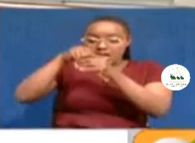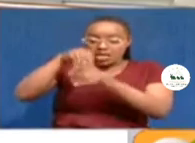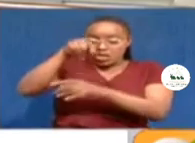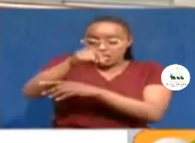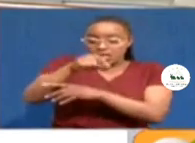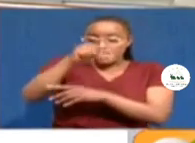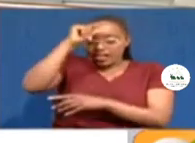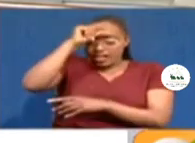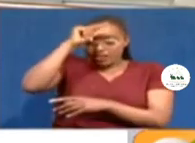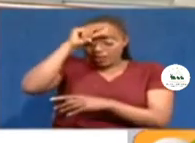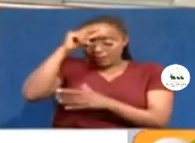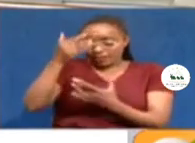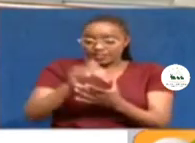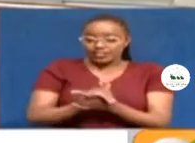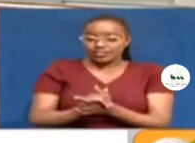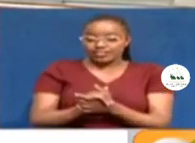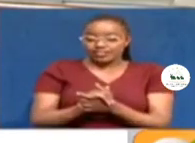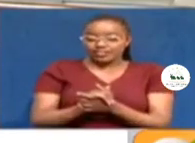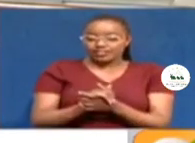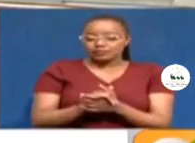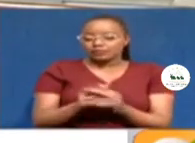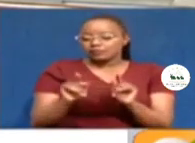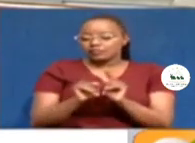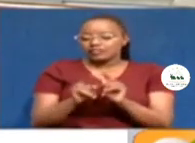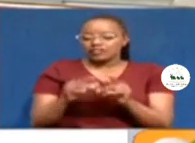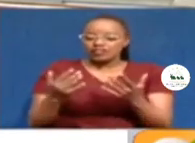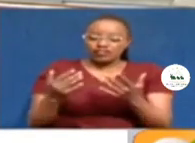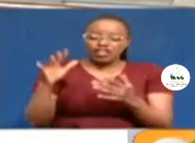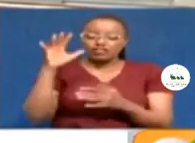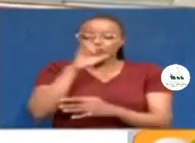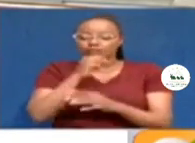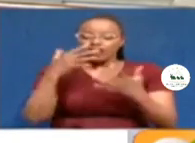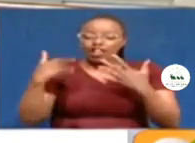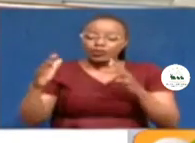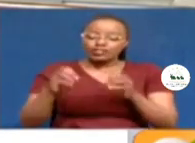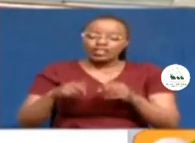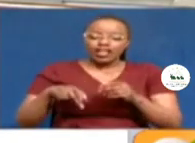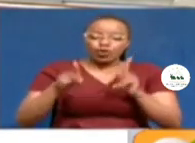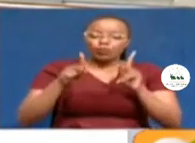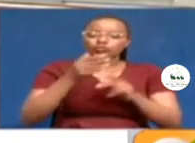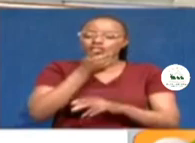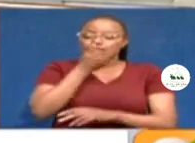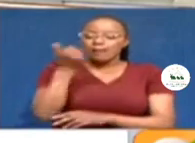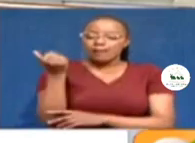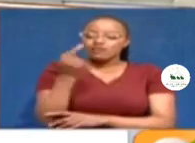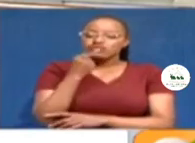inside us in government, losing and missing the best opportunity